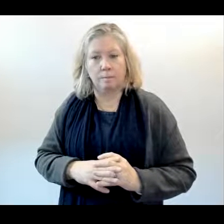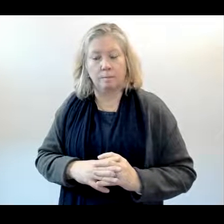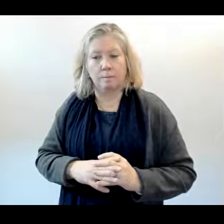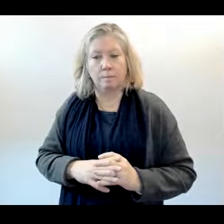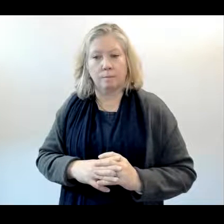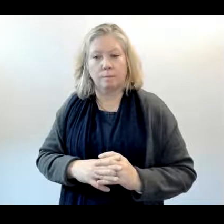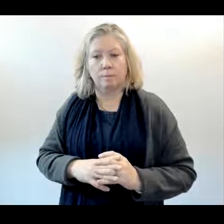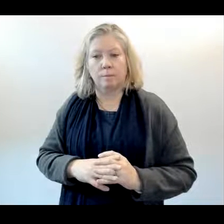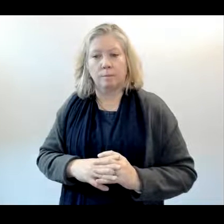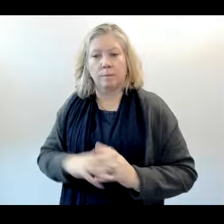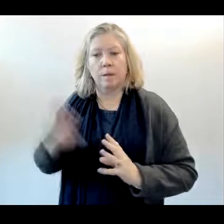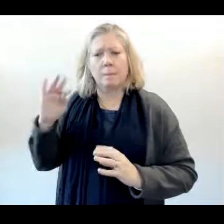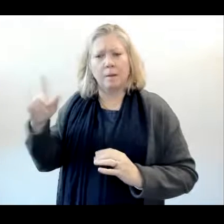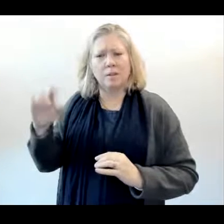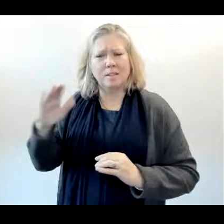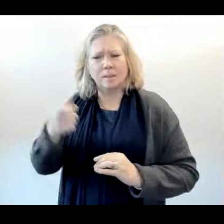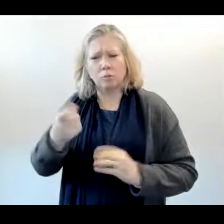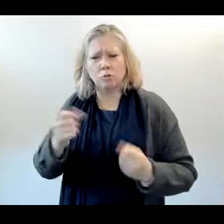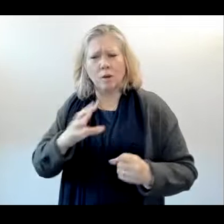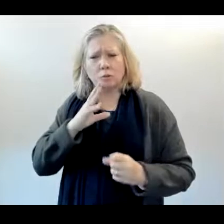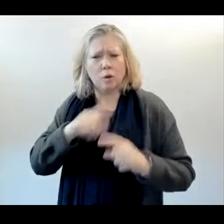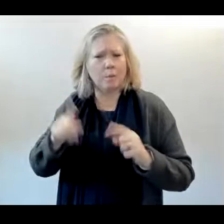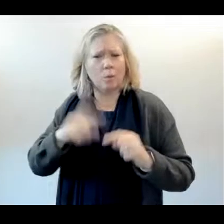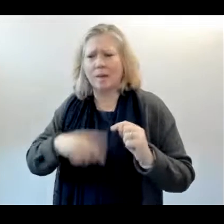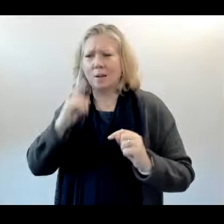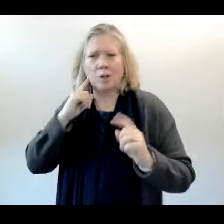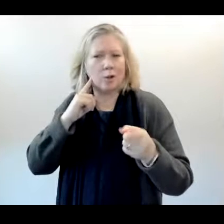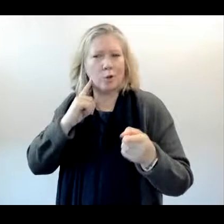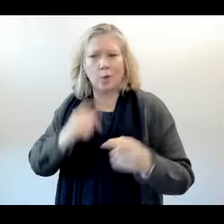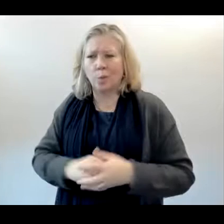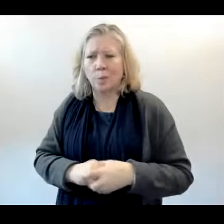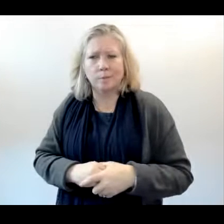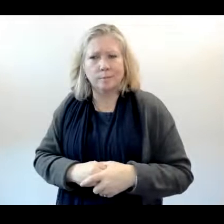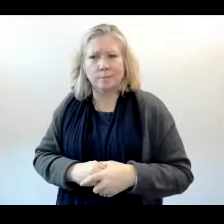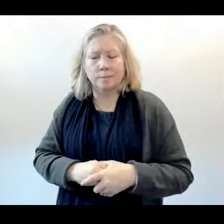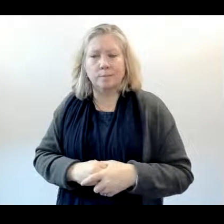Bill, it looks like you're trying to talk, but we can't hear you.